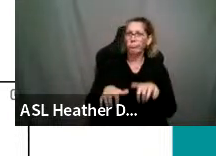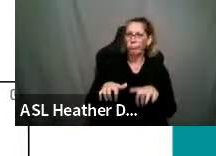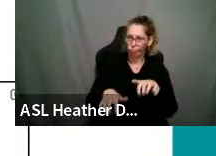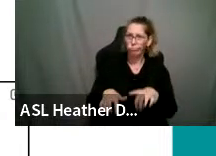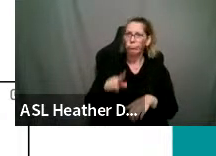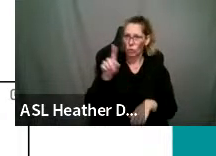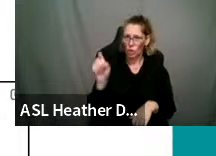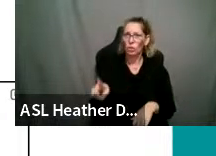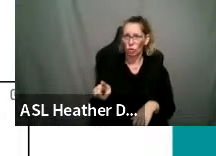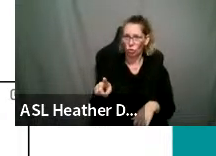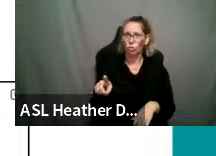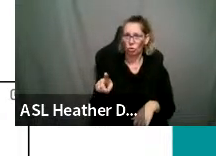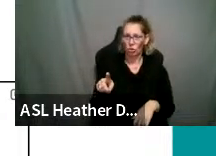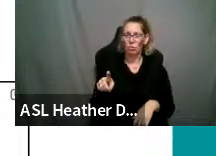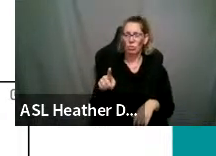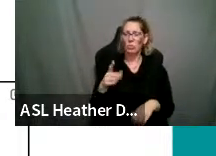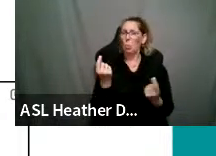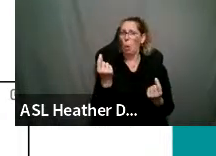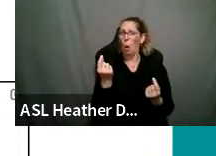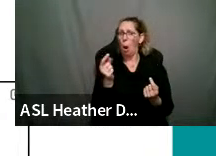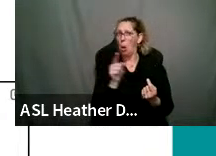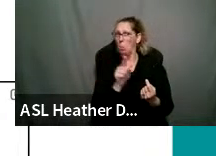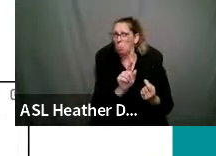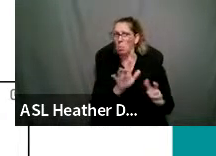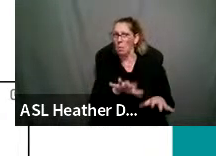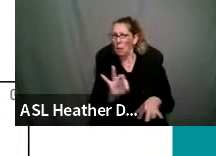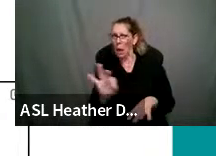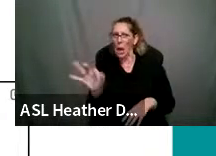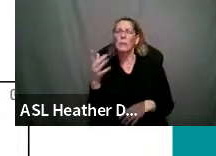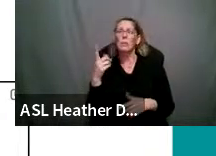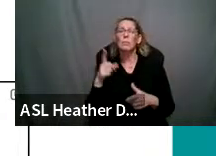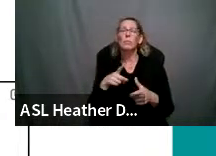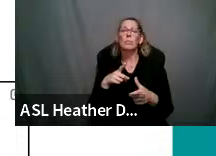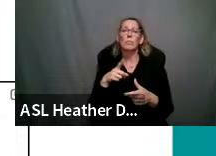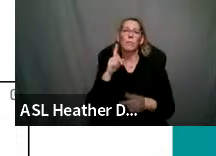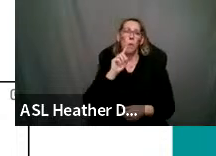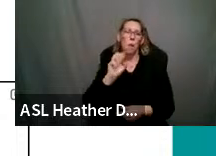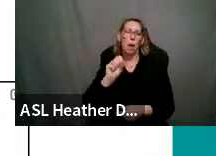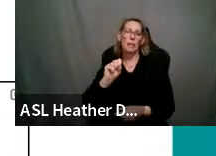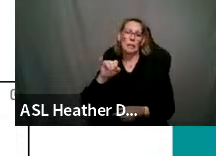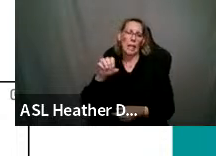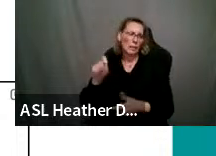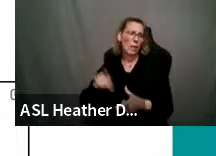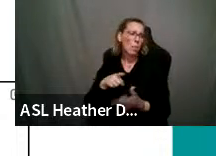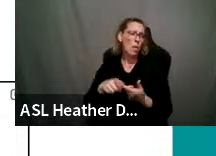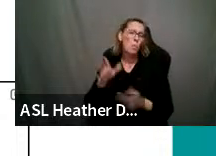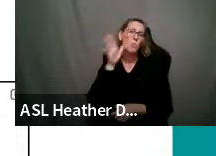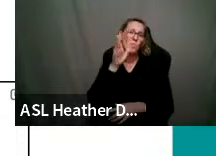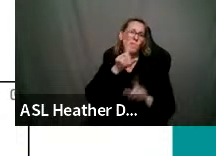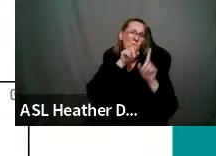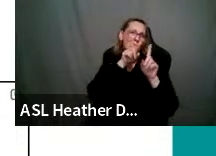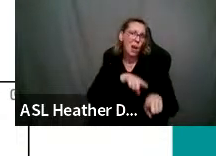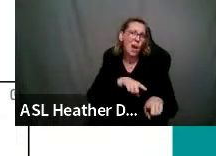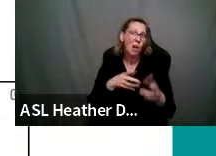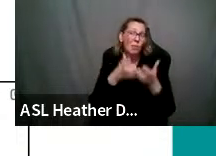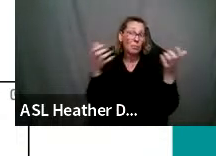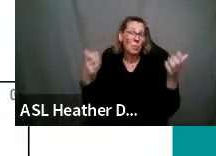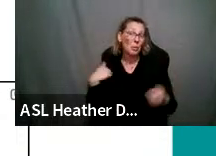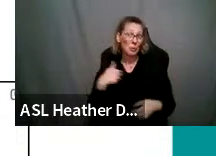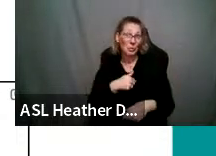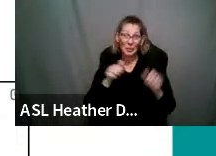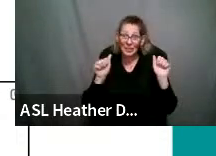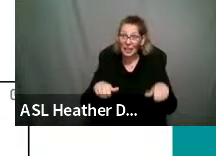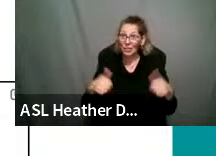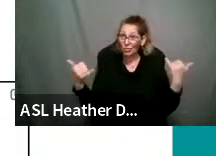a question about the findings of the Draft SEIS, and we will answer as many questions as we can